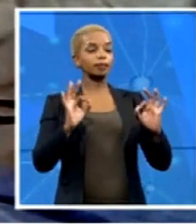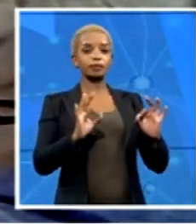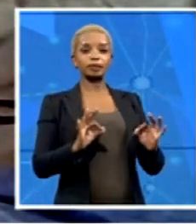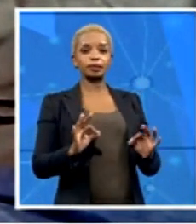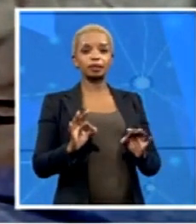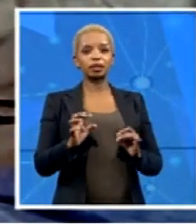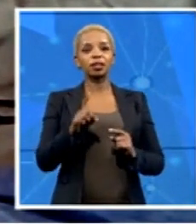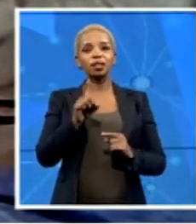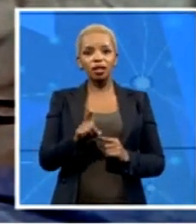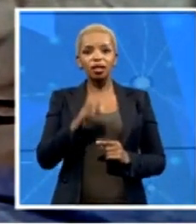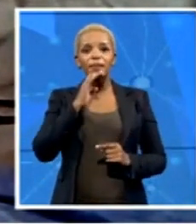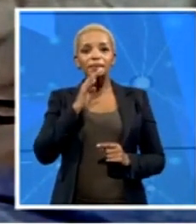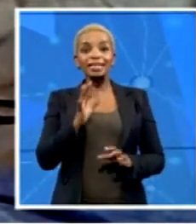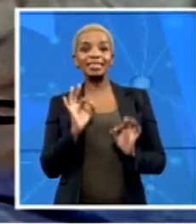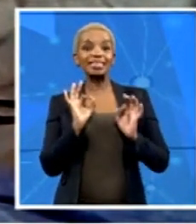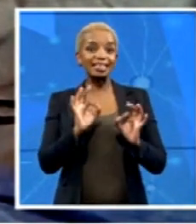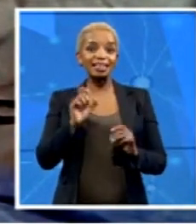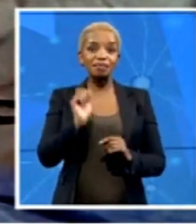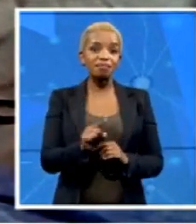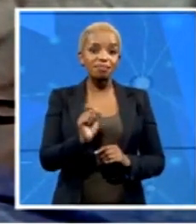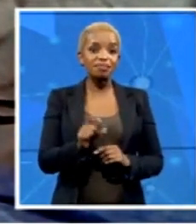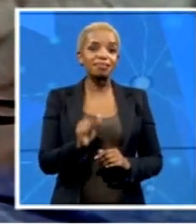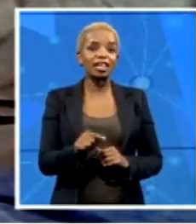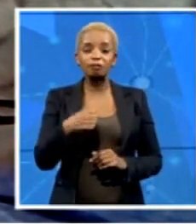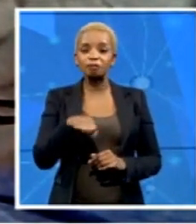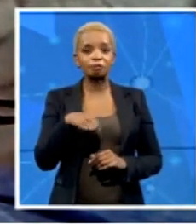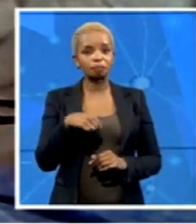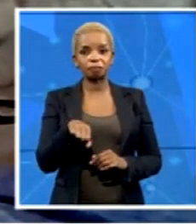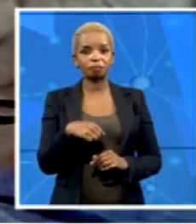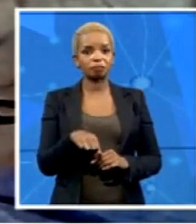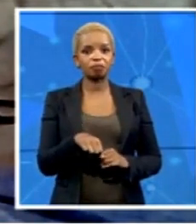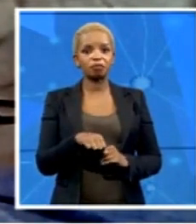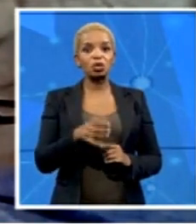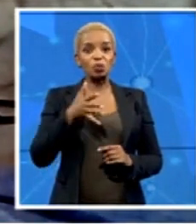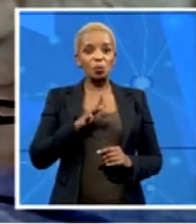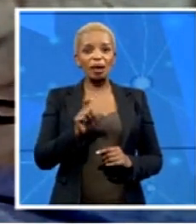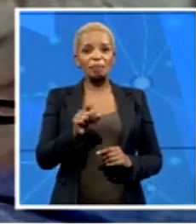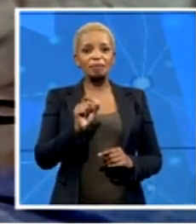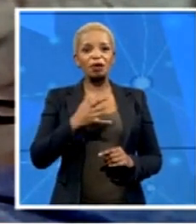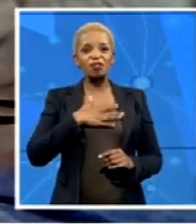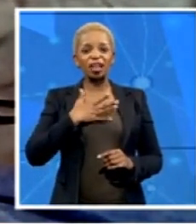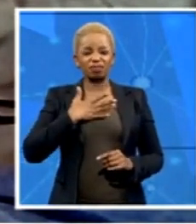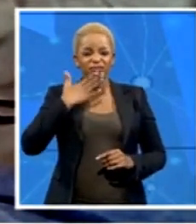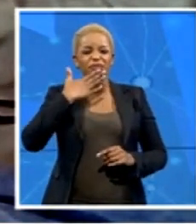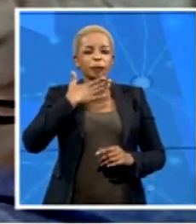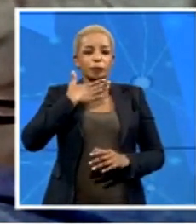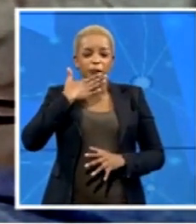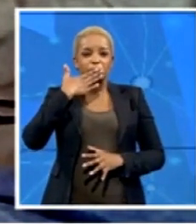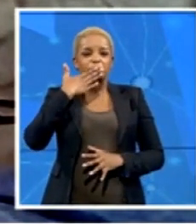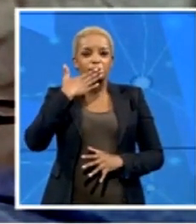hands. Right. So you want that one that sort of, you go, oh, like it's got that alcohol scent to